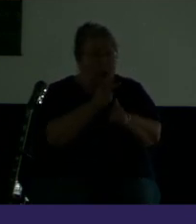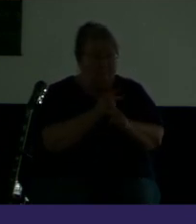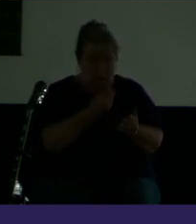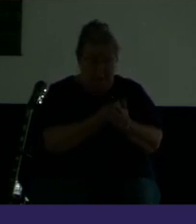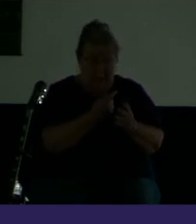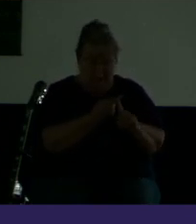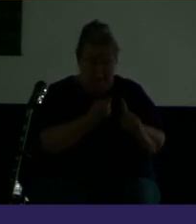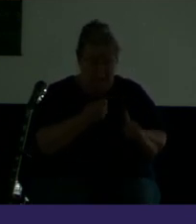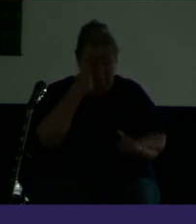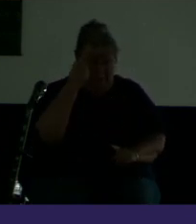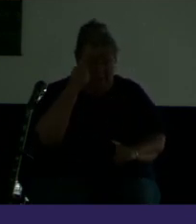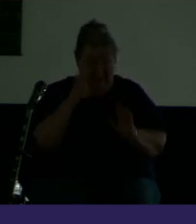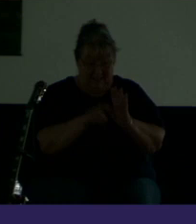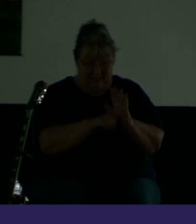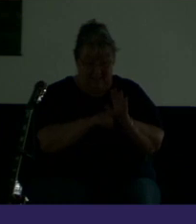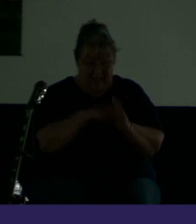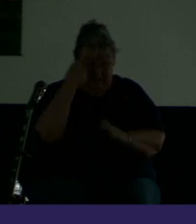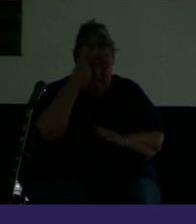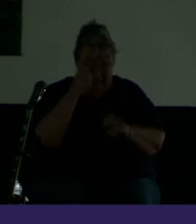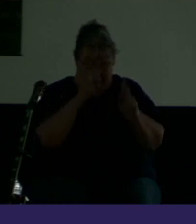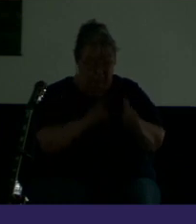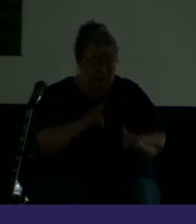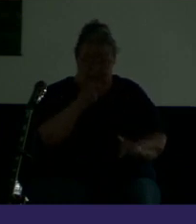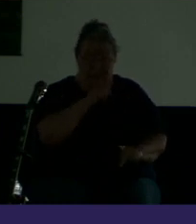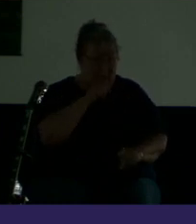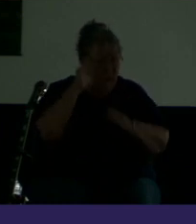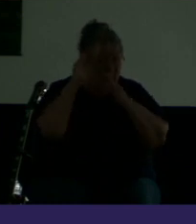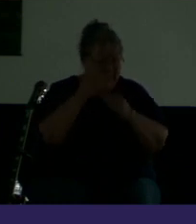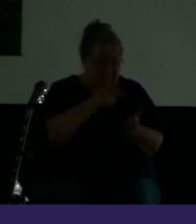Borrow money from a pessimist, they don't expect it back.